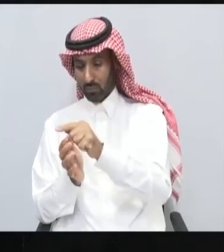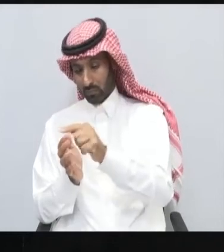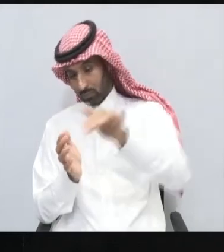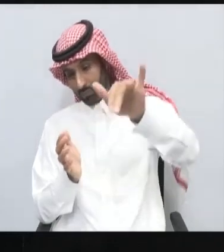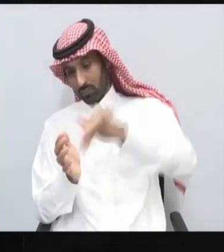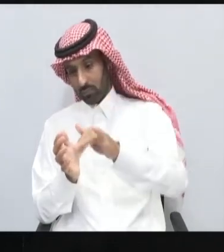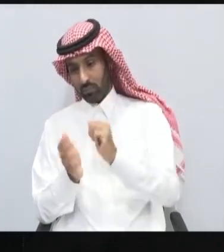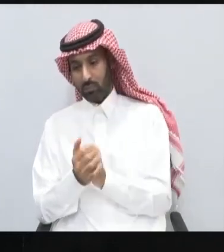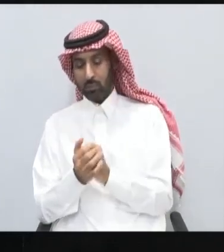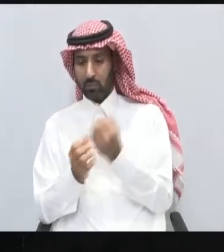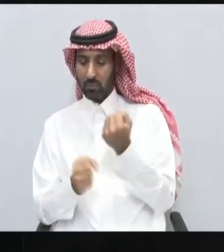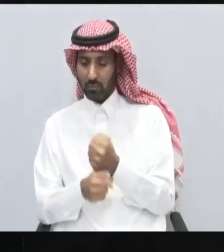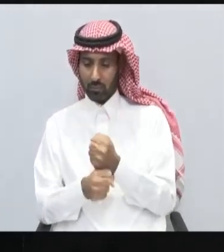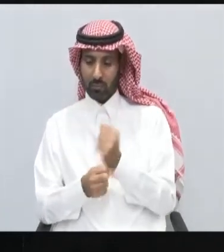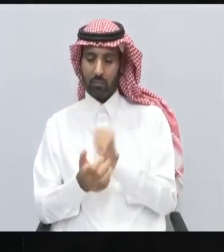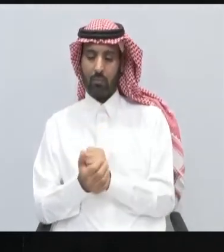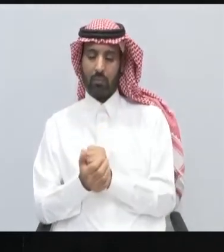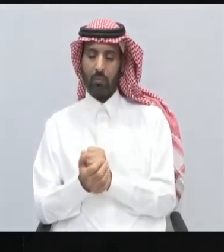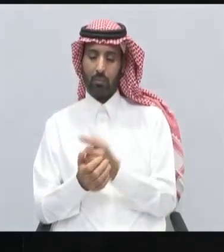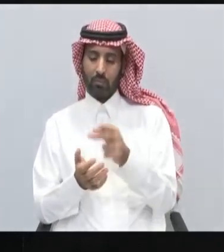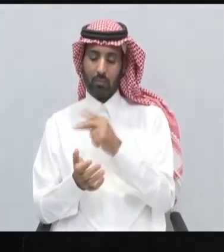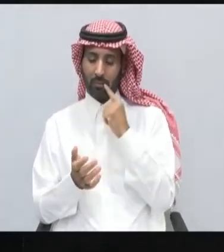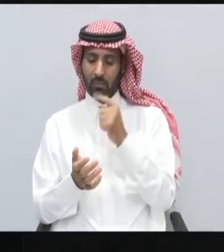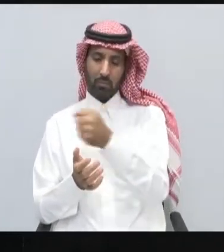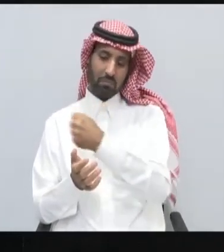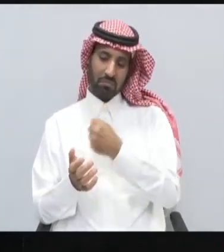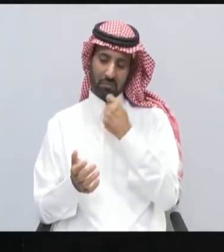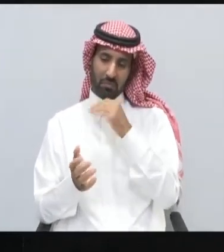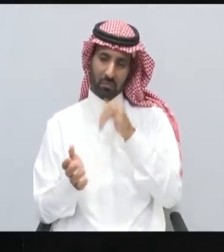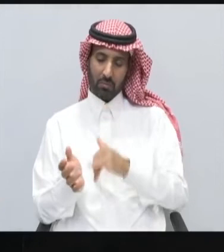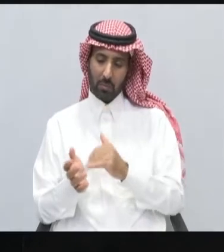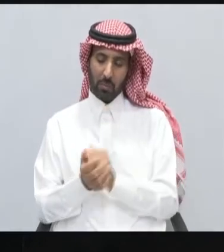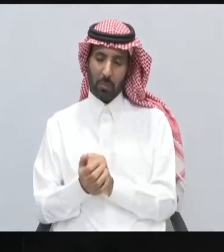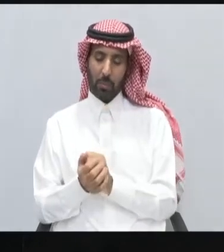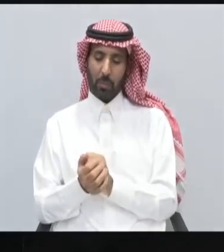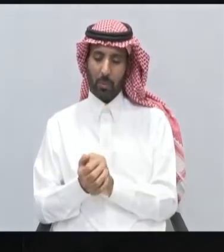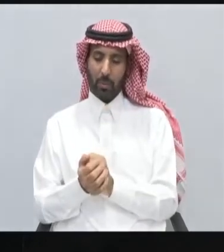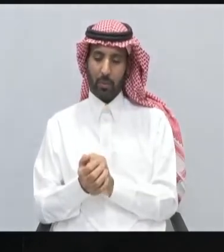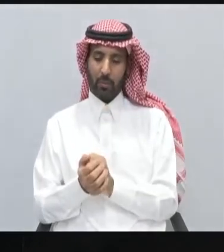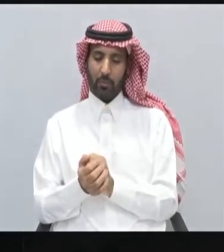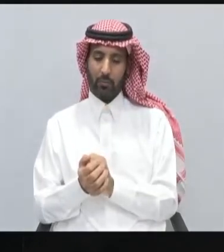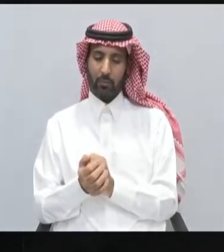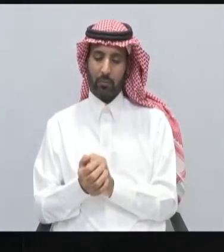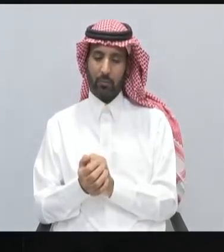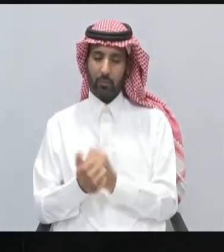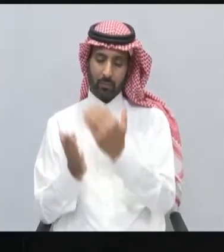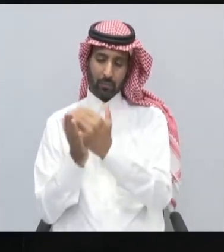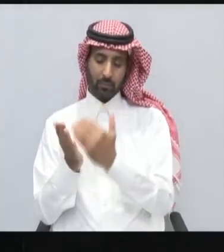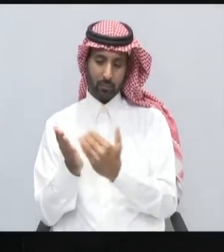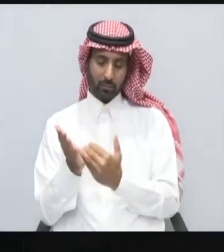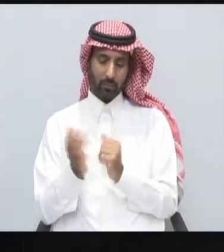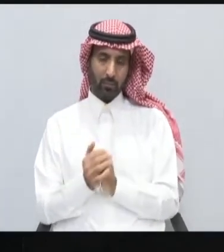door for them to join instead of closing the door on them. So they listed many